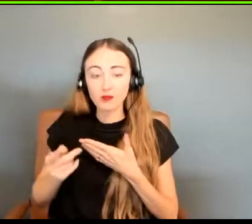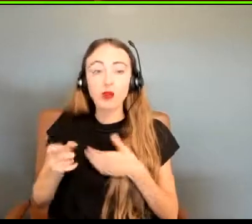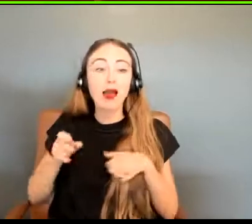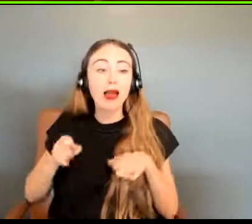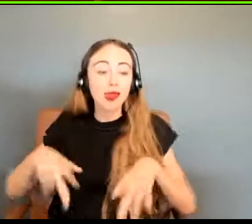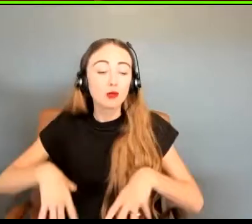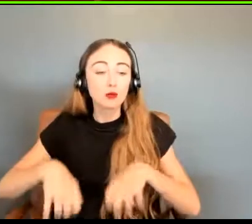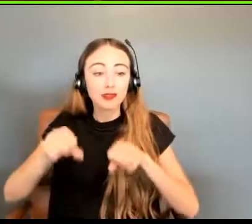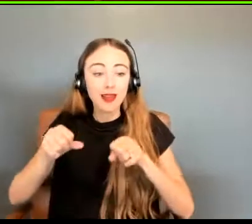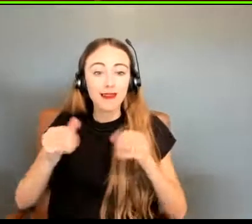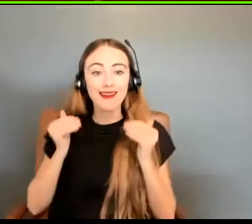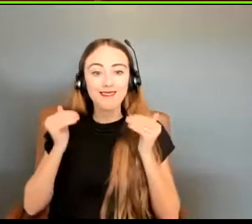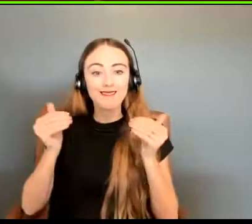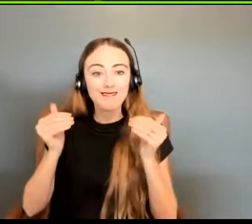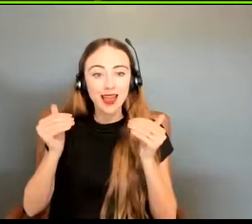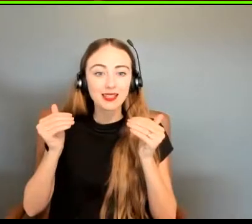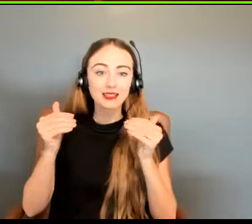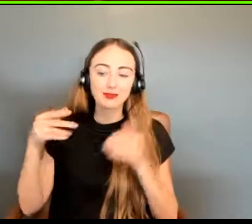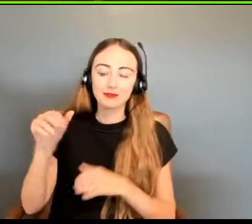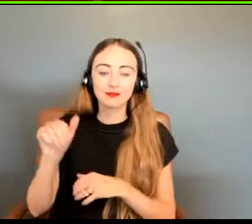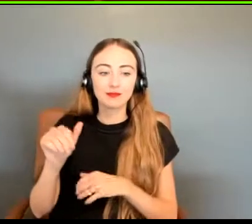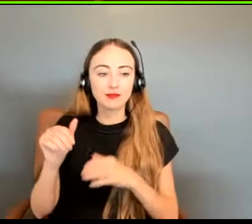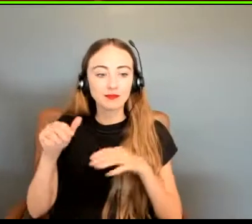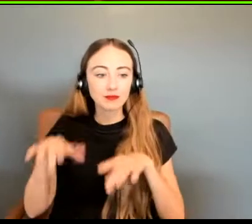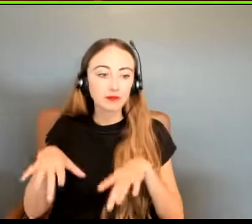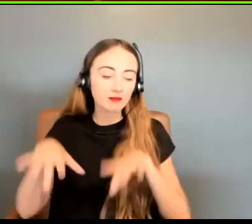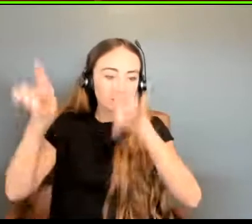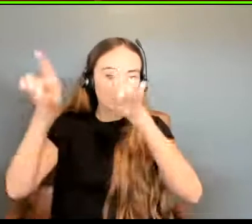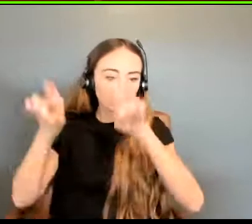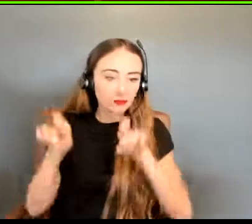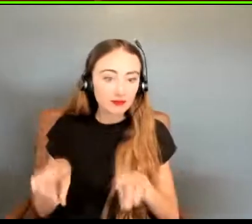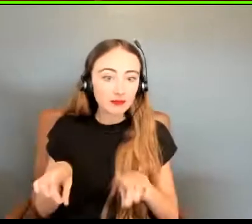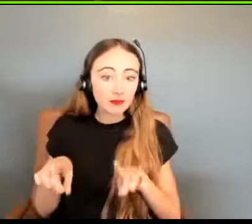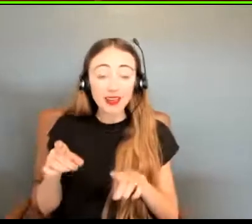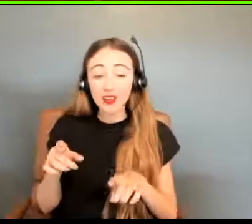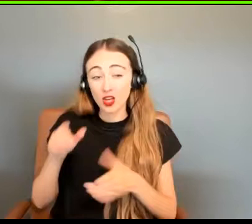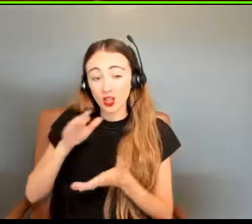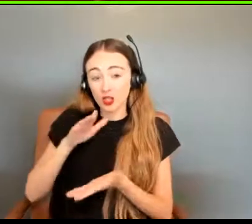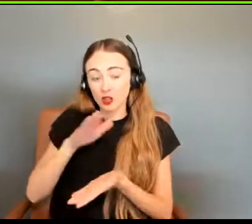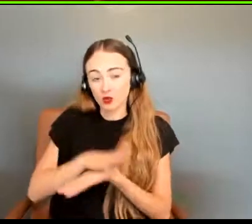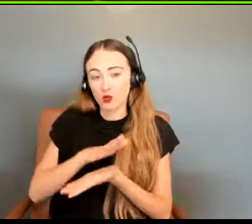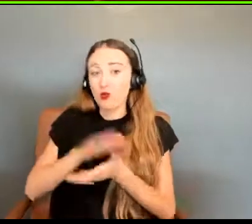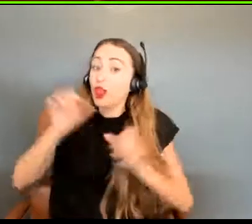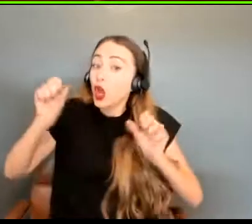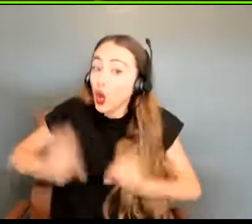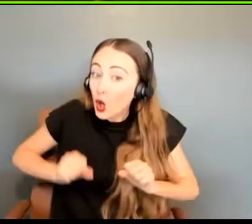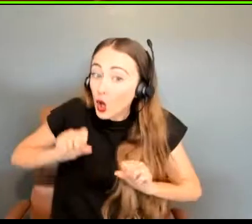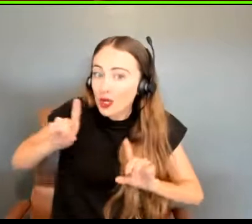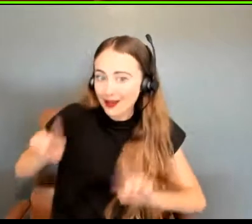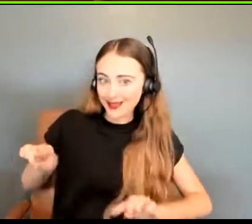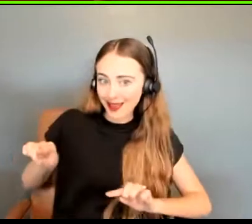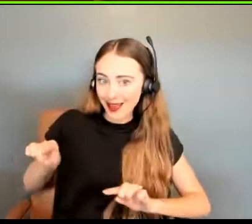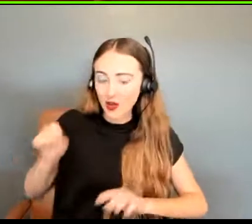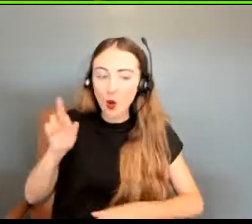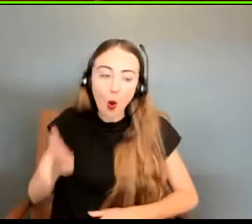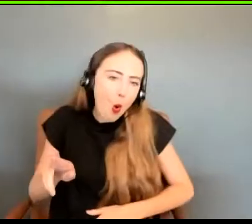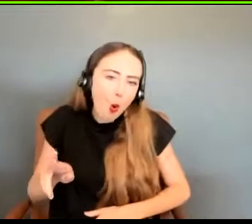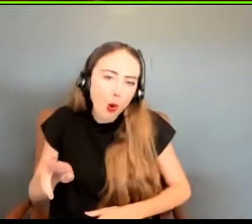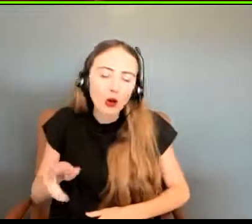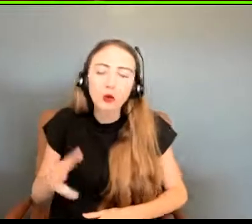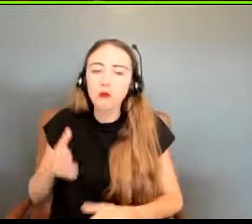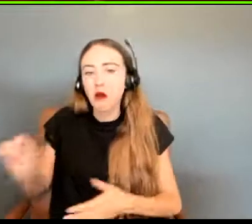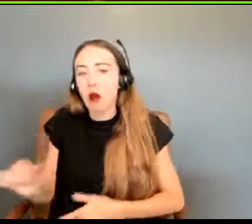exam or exams at the school that the student could attend matter of right, or a reasonable alternate